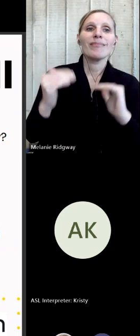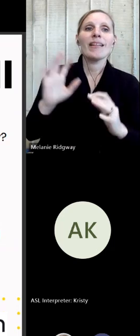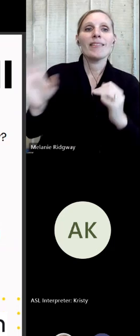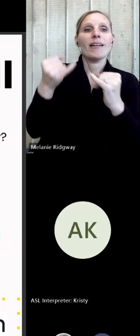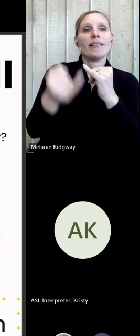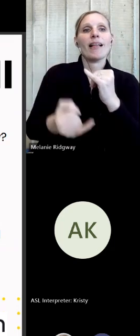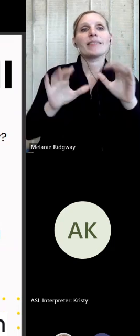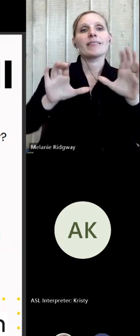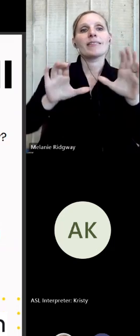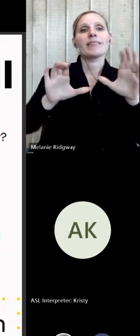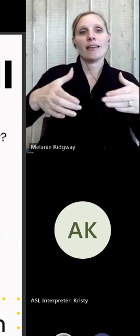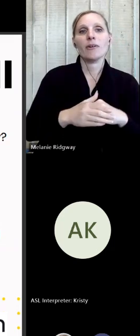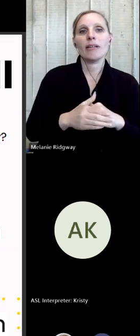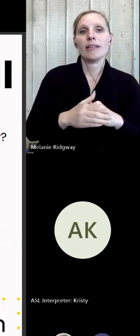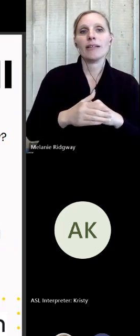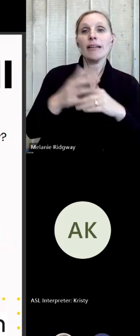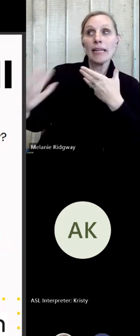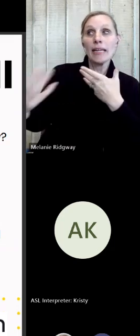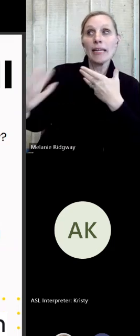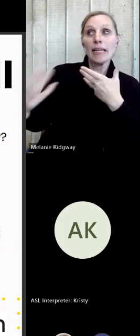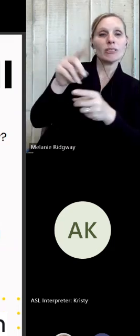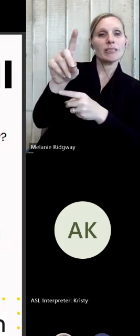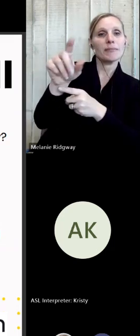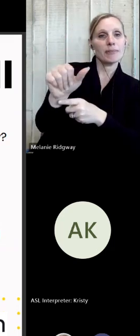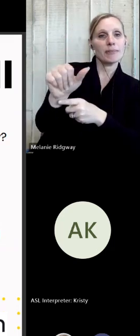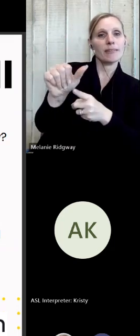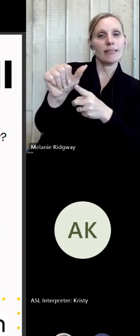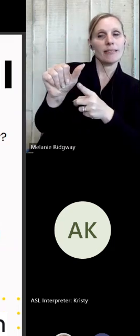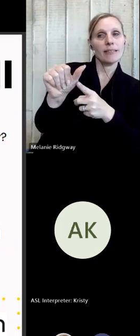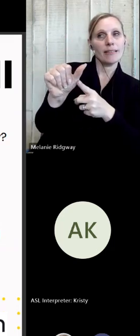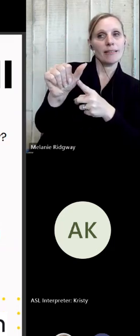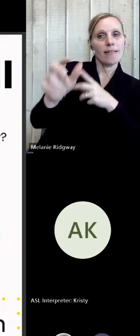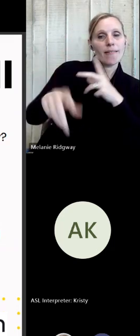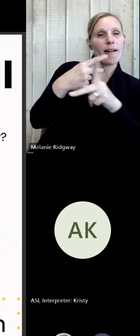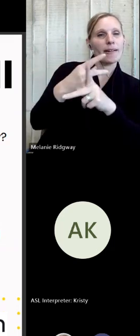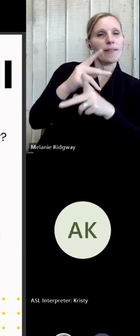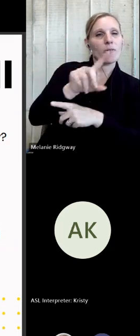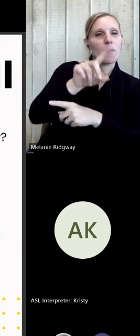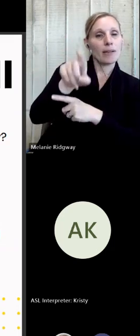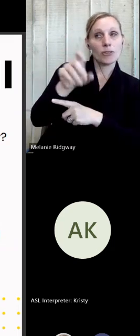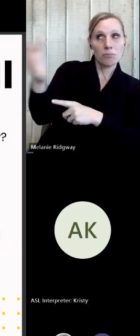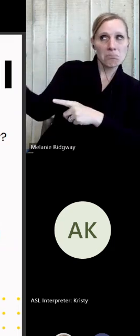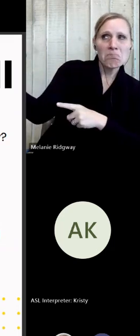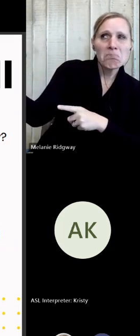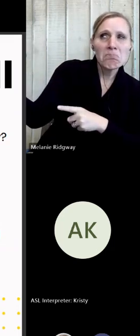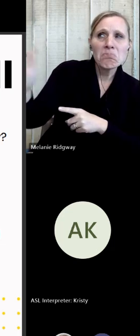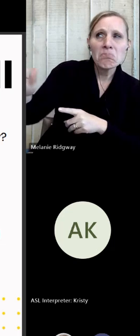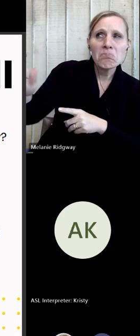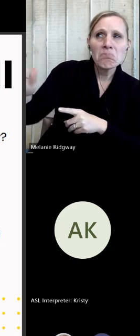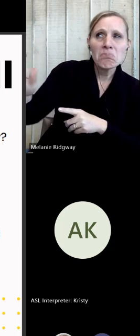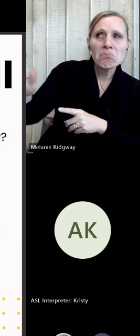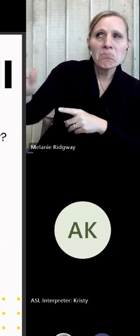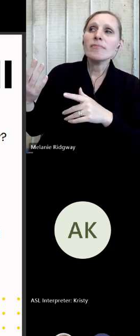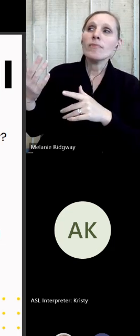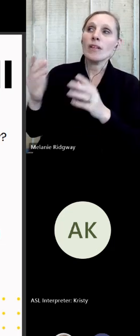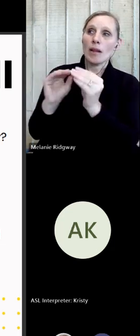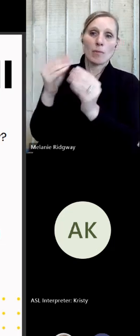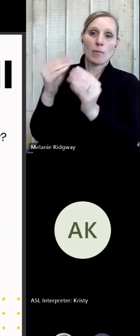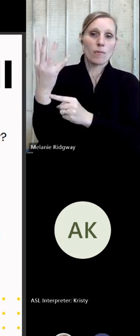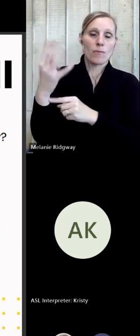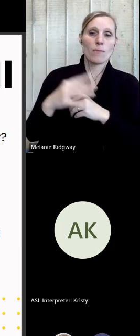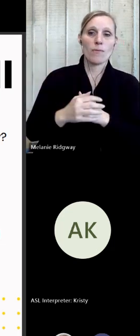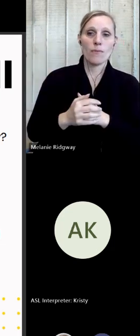an inclusion or disability related type question. Let's look at bullet